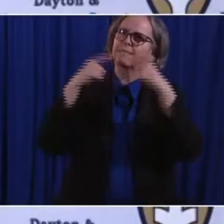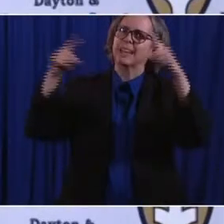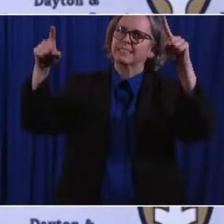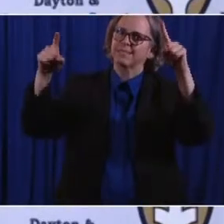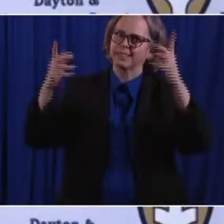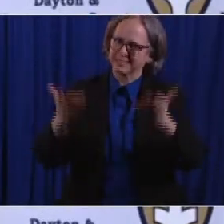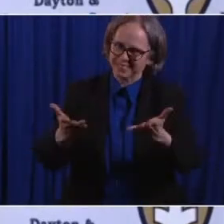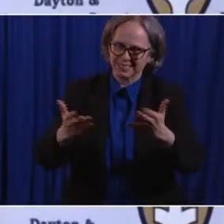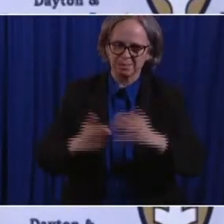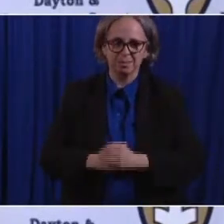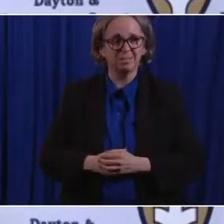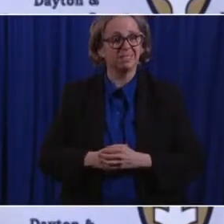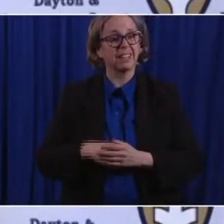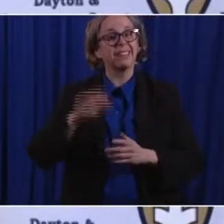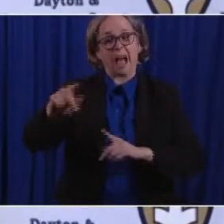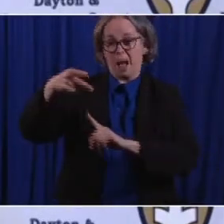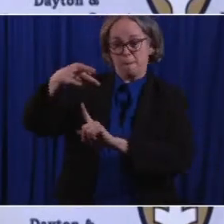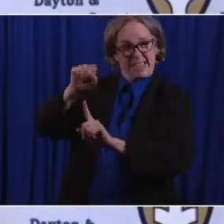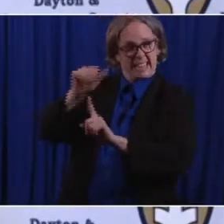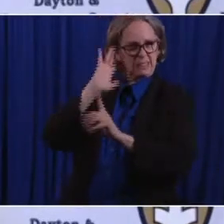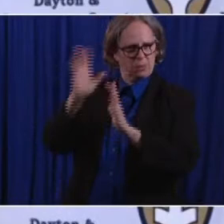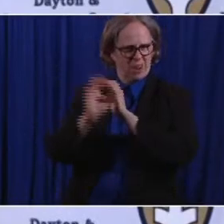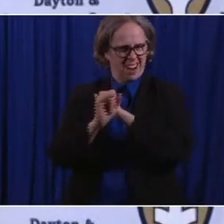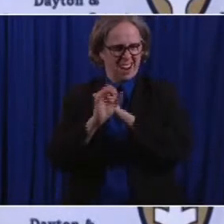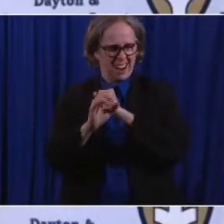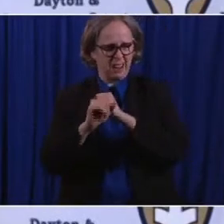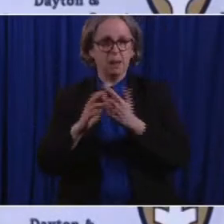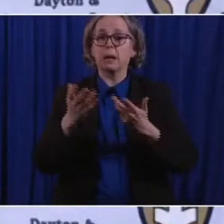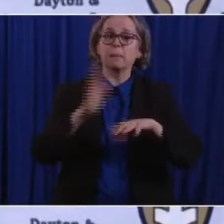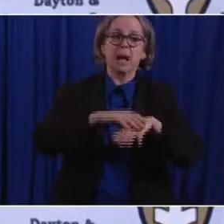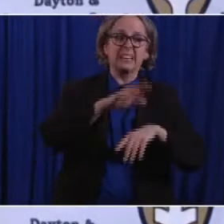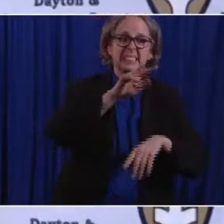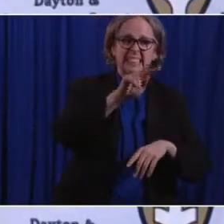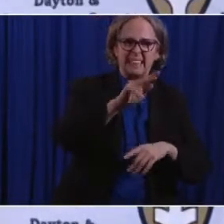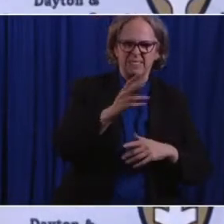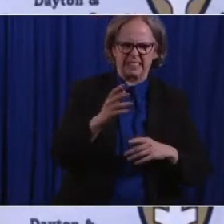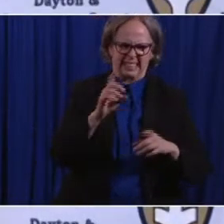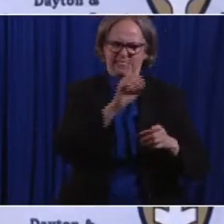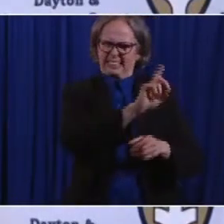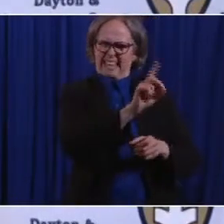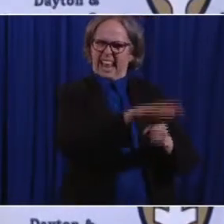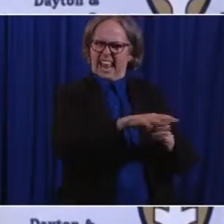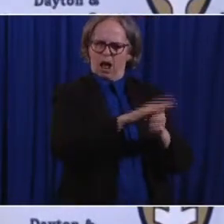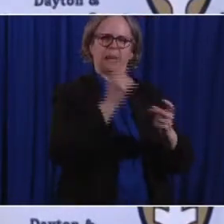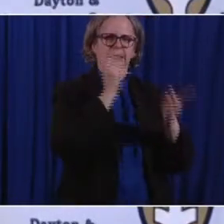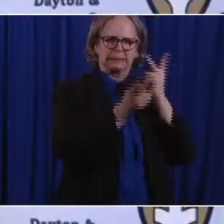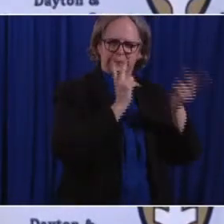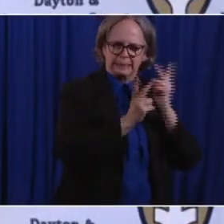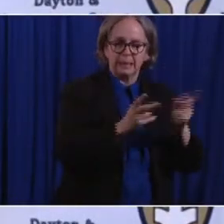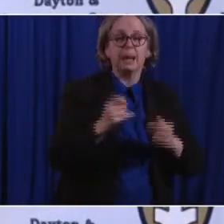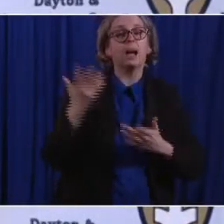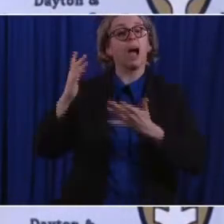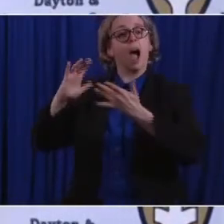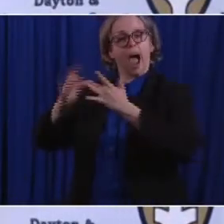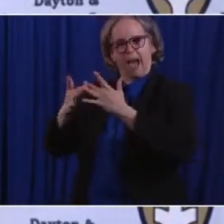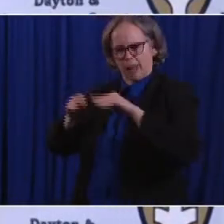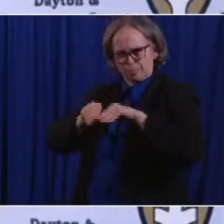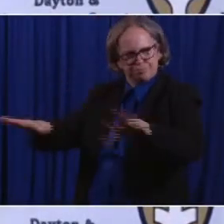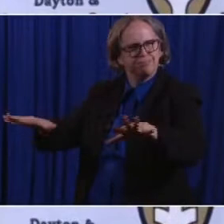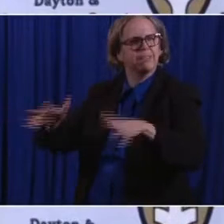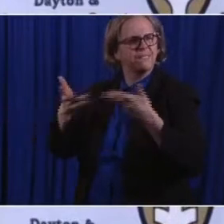This PSA will appear on local TV here in Dayton, will be shared throughout digital campaigns, and so let's take a